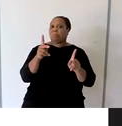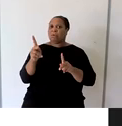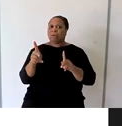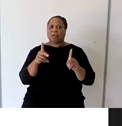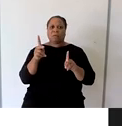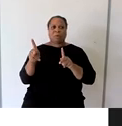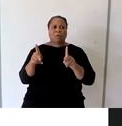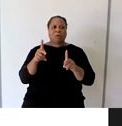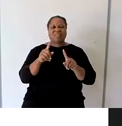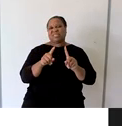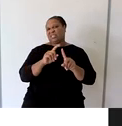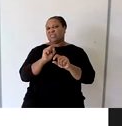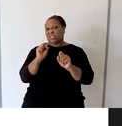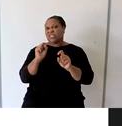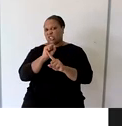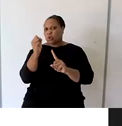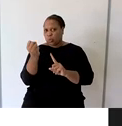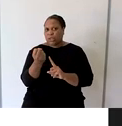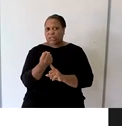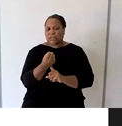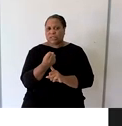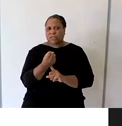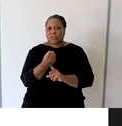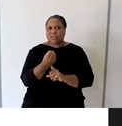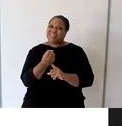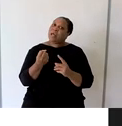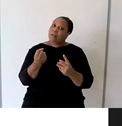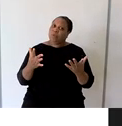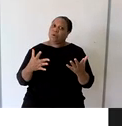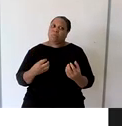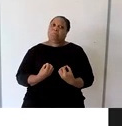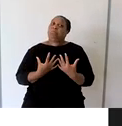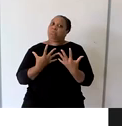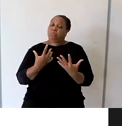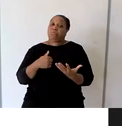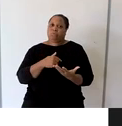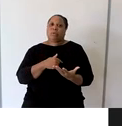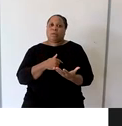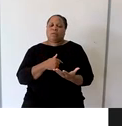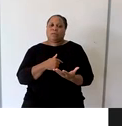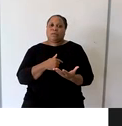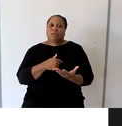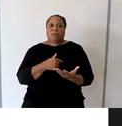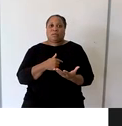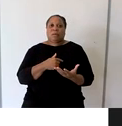about different situations that move us. And oftentimes it's done in two